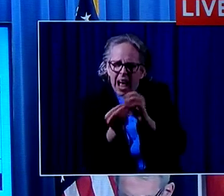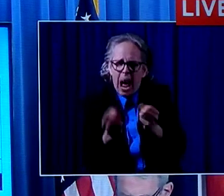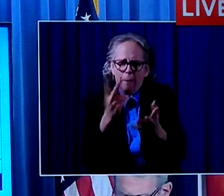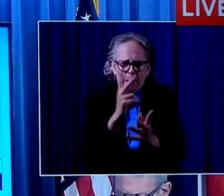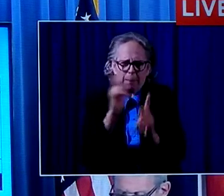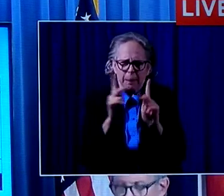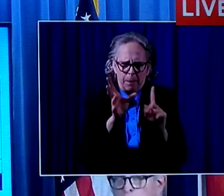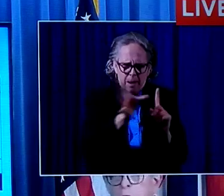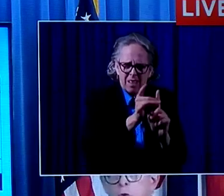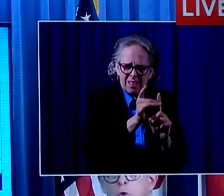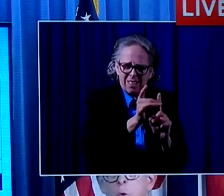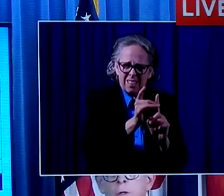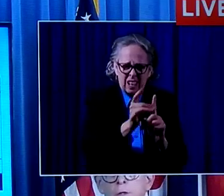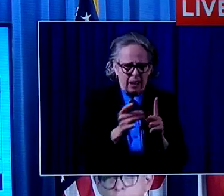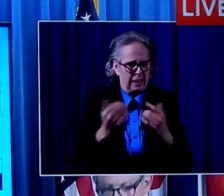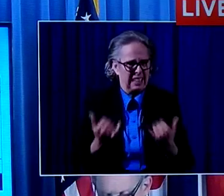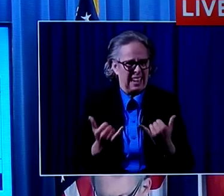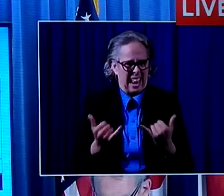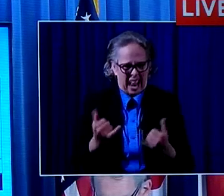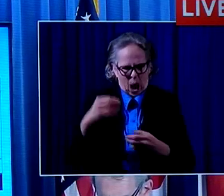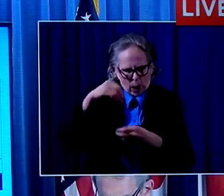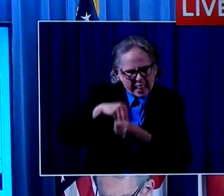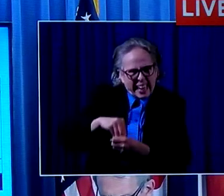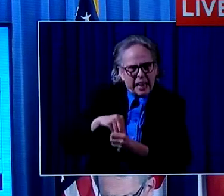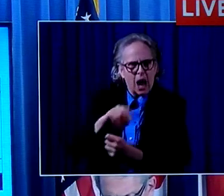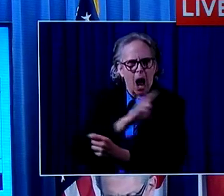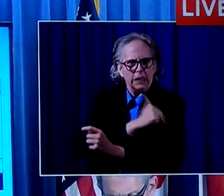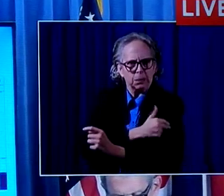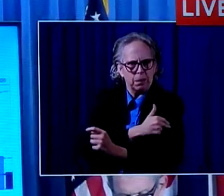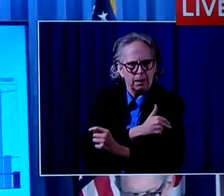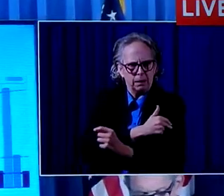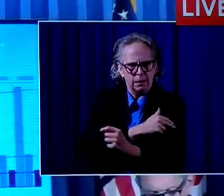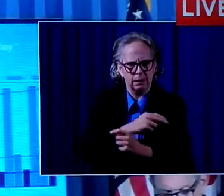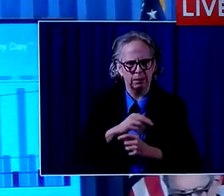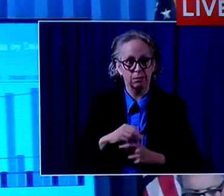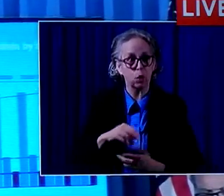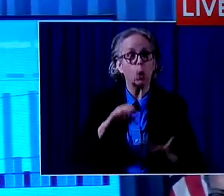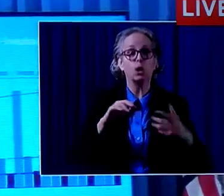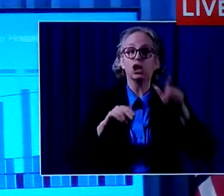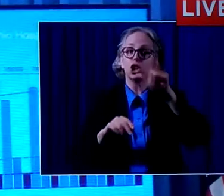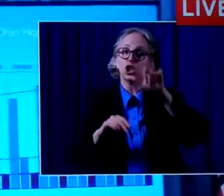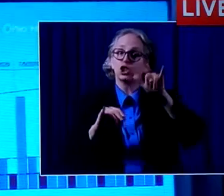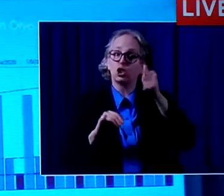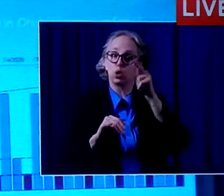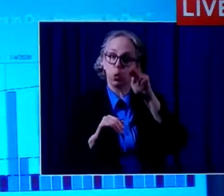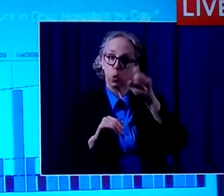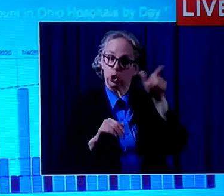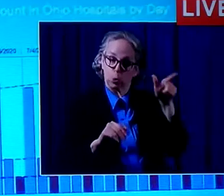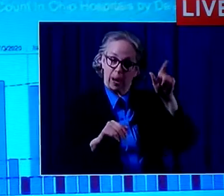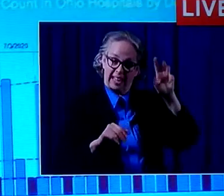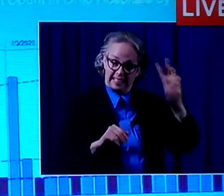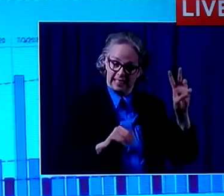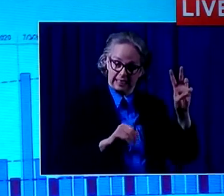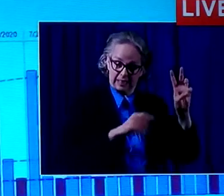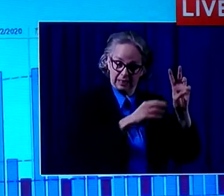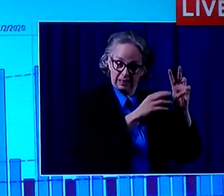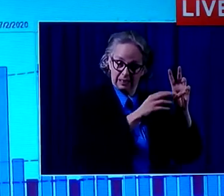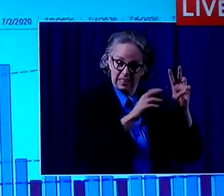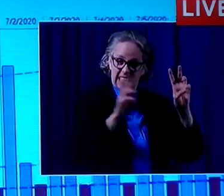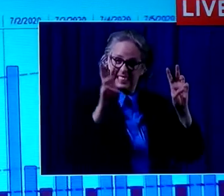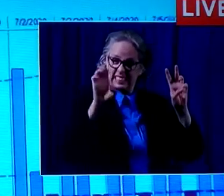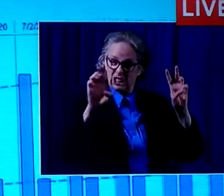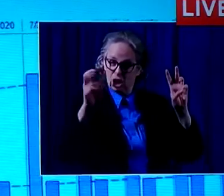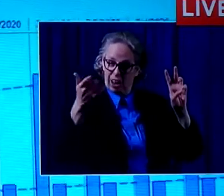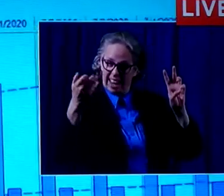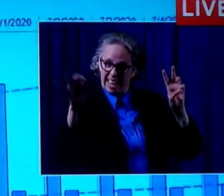You can see from this slide that on June 26th, for example, there were 619 COVID-19 patients in